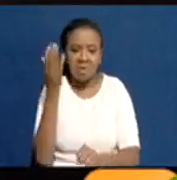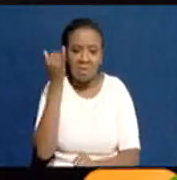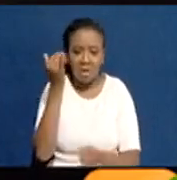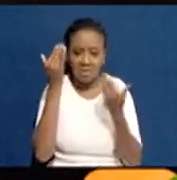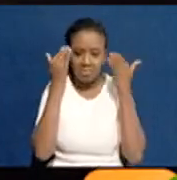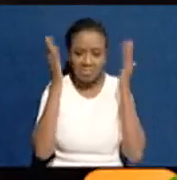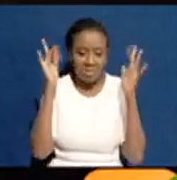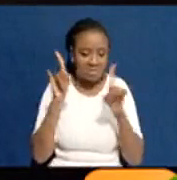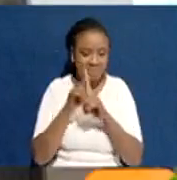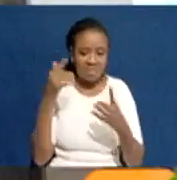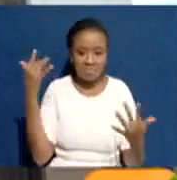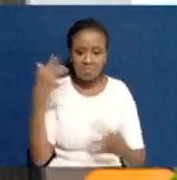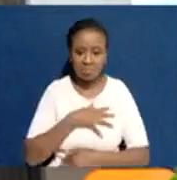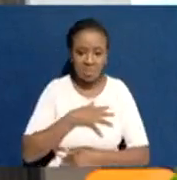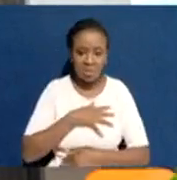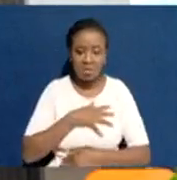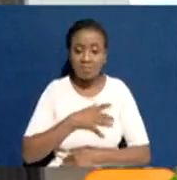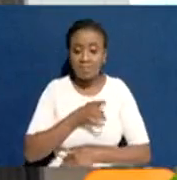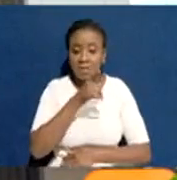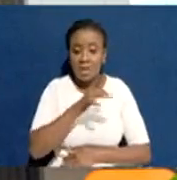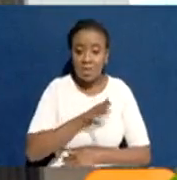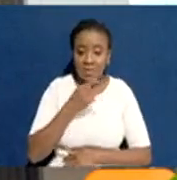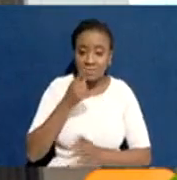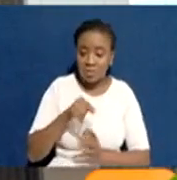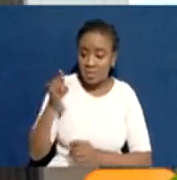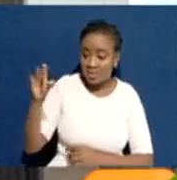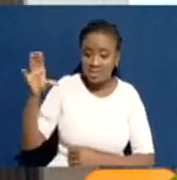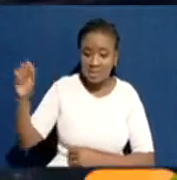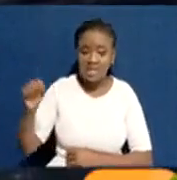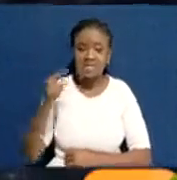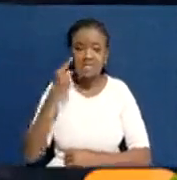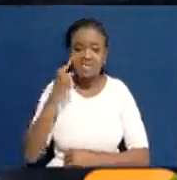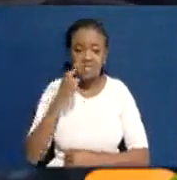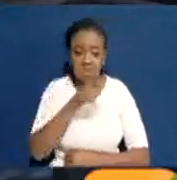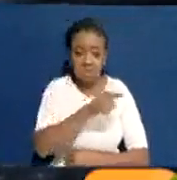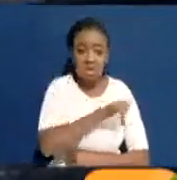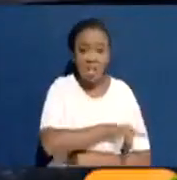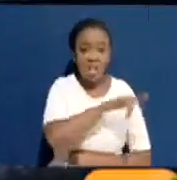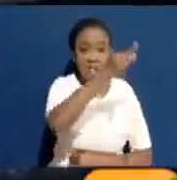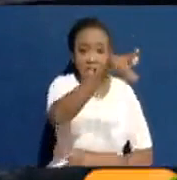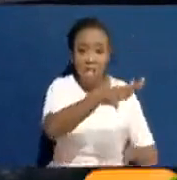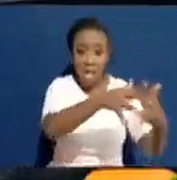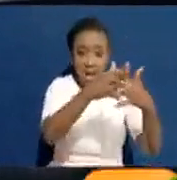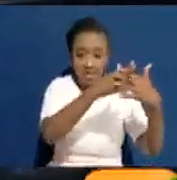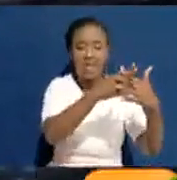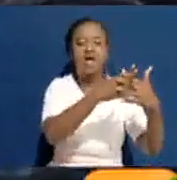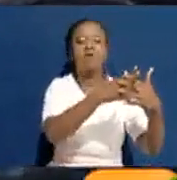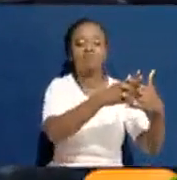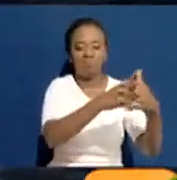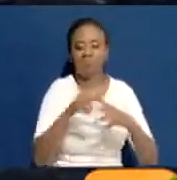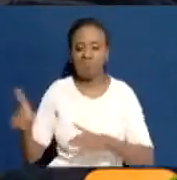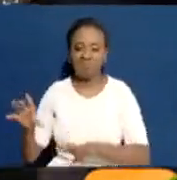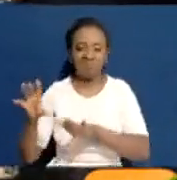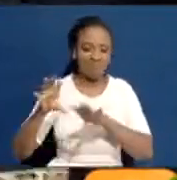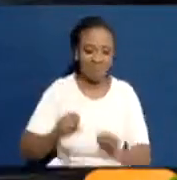I'm shocked as much as you are. Maria claims the cabinet secretary took advantage of their absence when they traveled out of the country 2 weeks ago